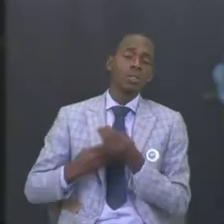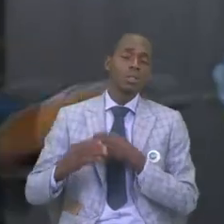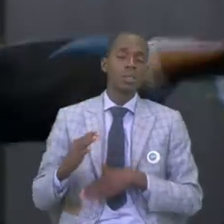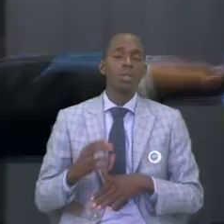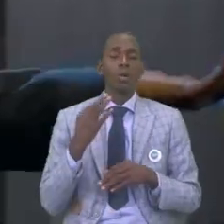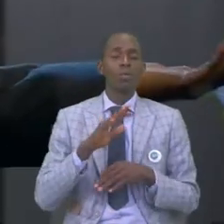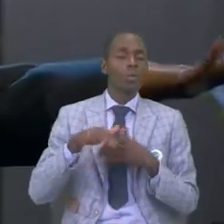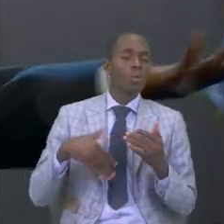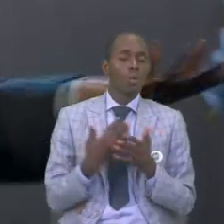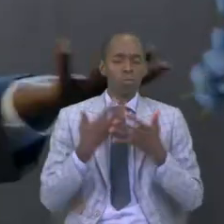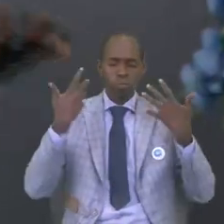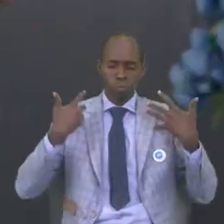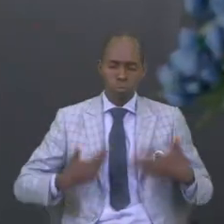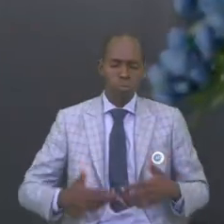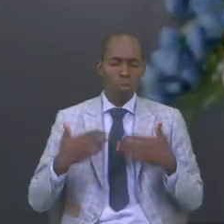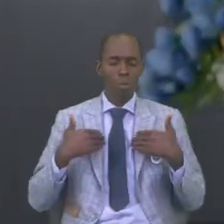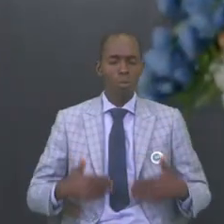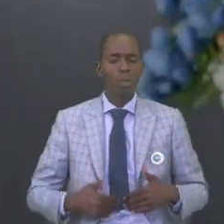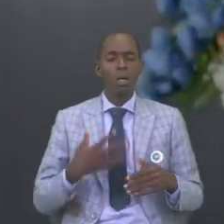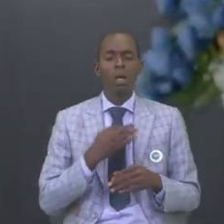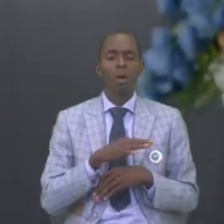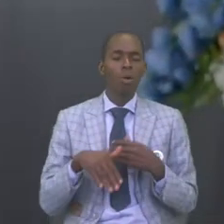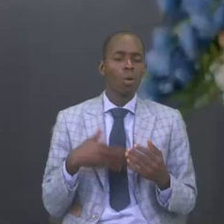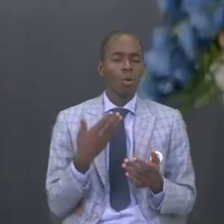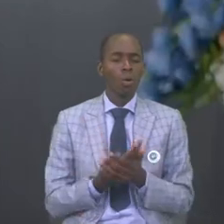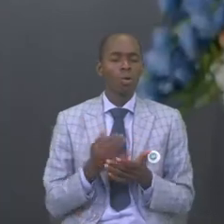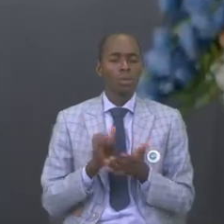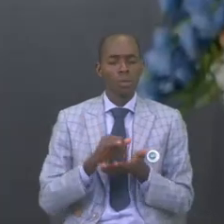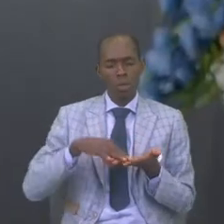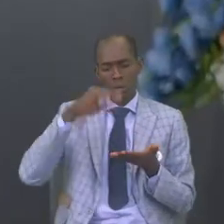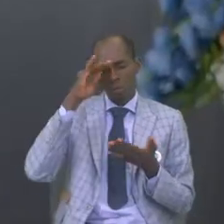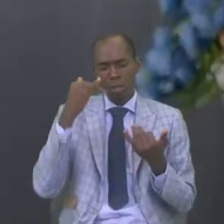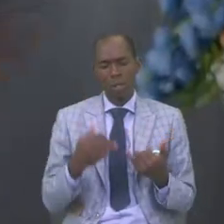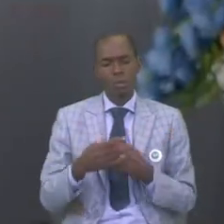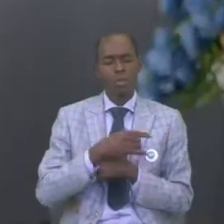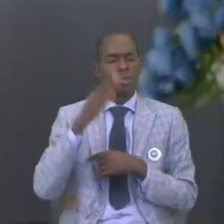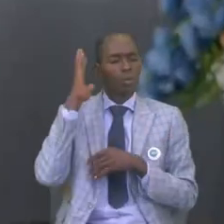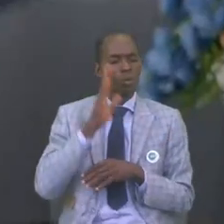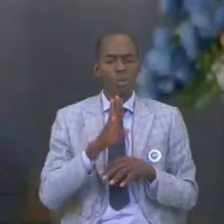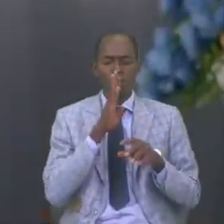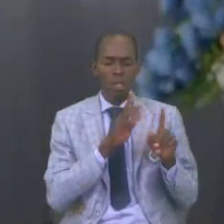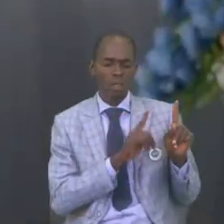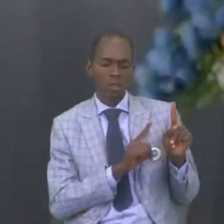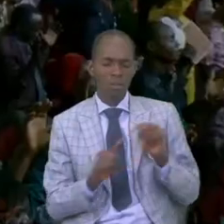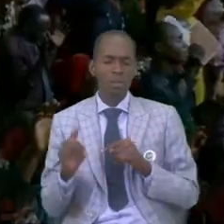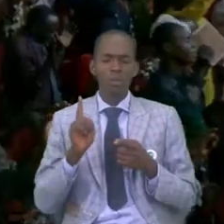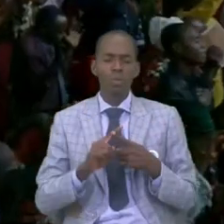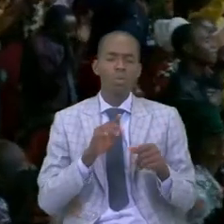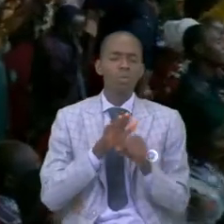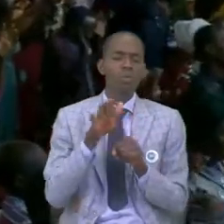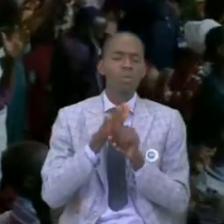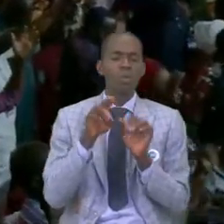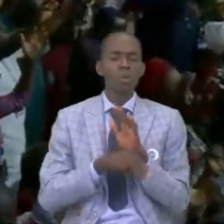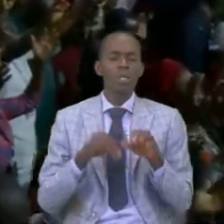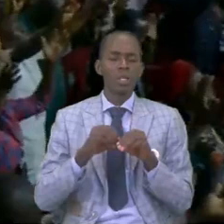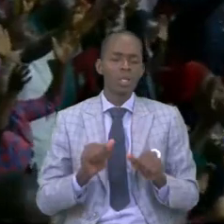body. And all this that we have learned today will be translated into fulfillment in every life in